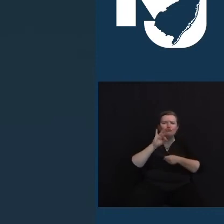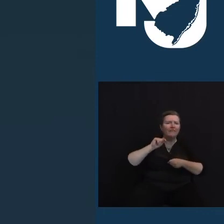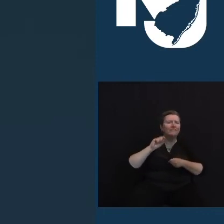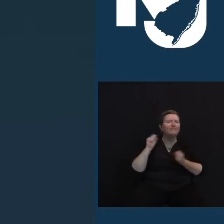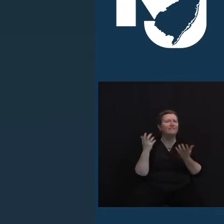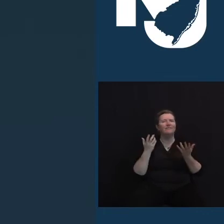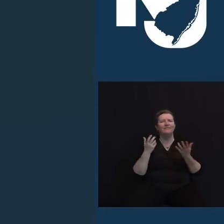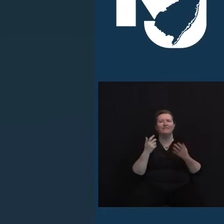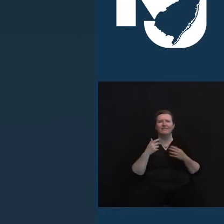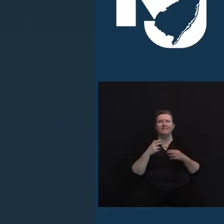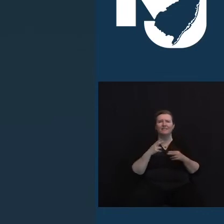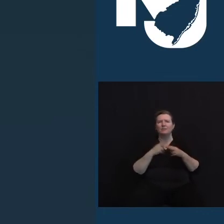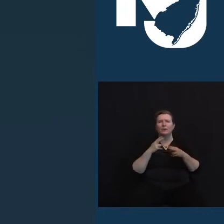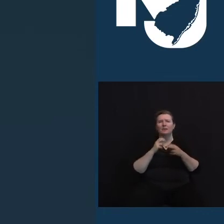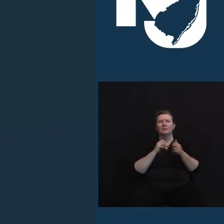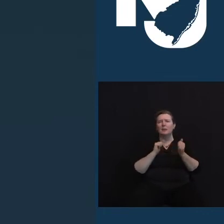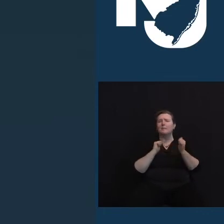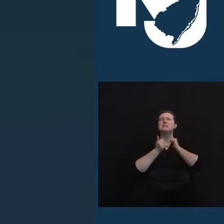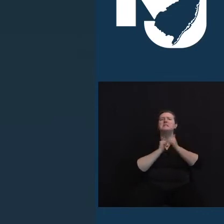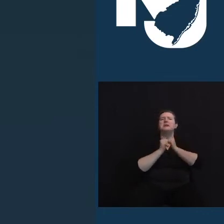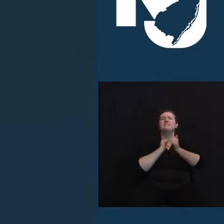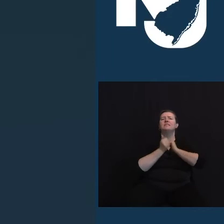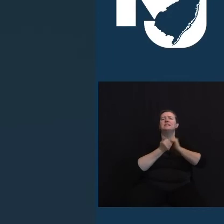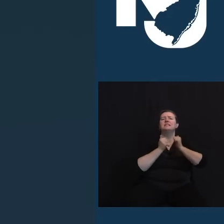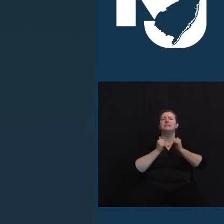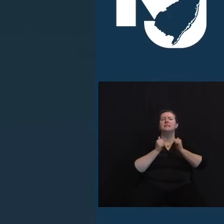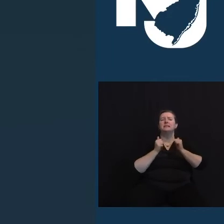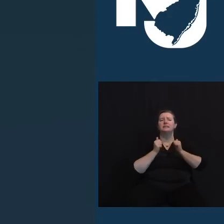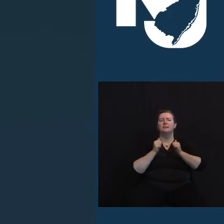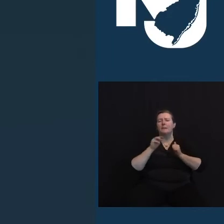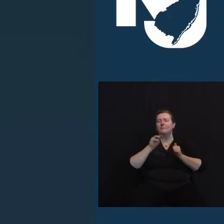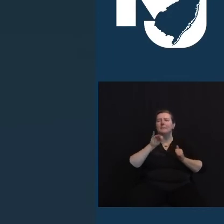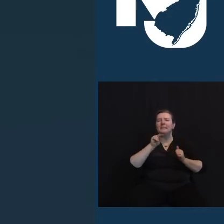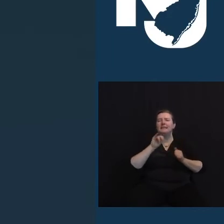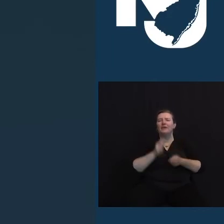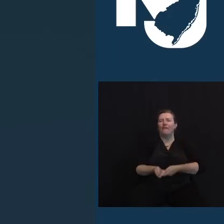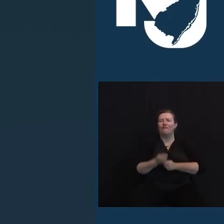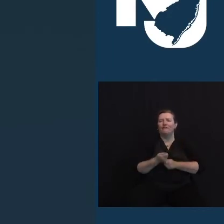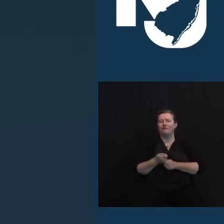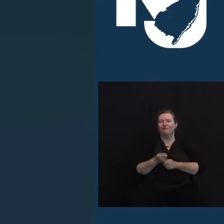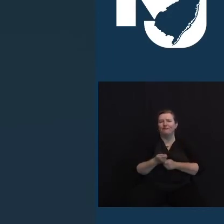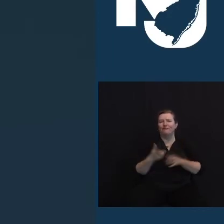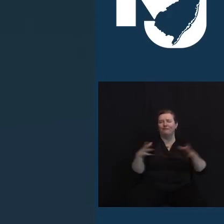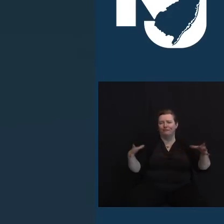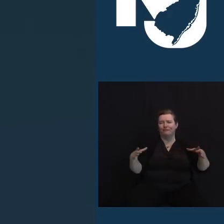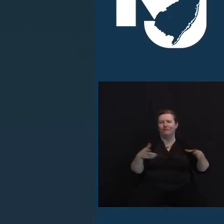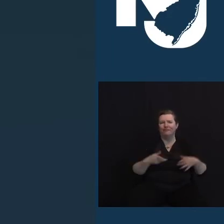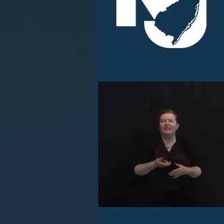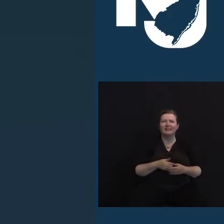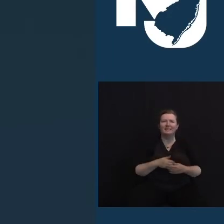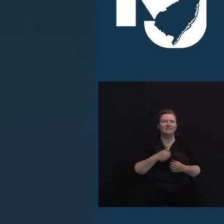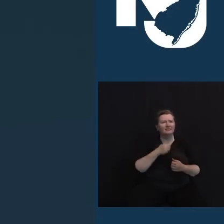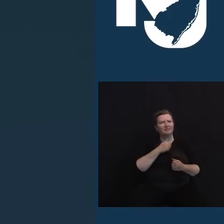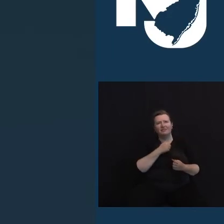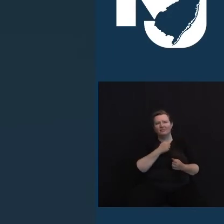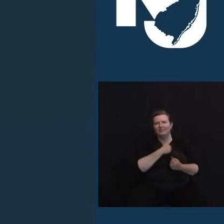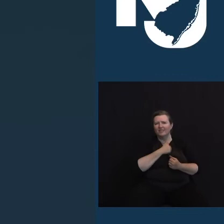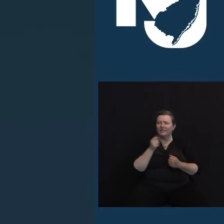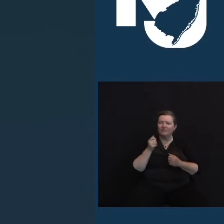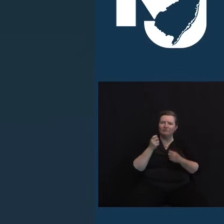golfer, taking great joy at beating all comers, but especially her husband, Scott. And I had the great honor of speaking with